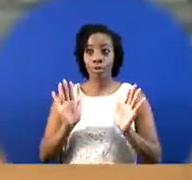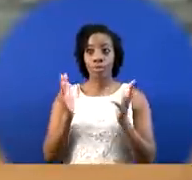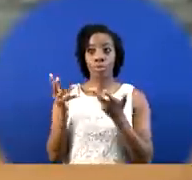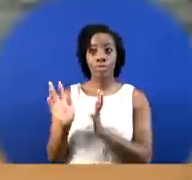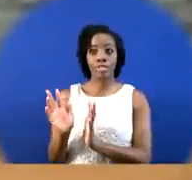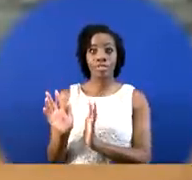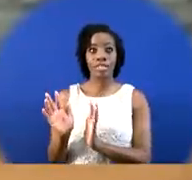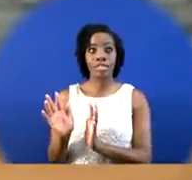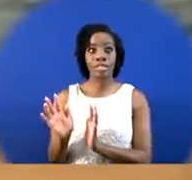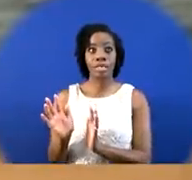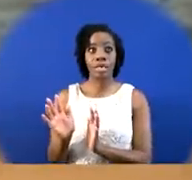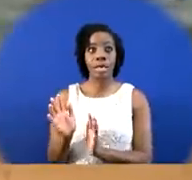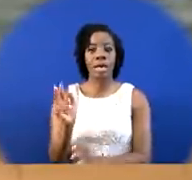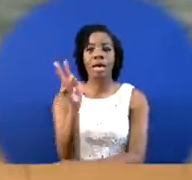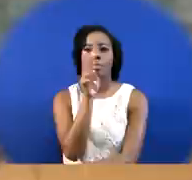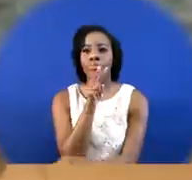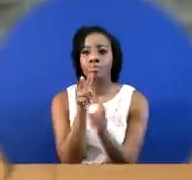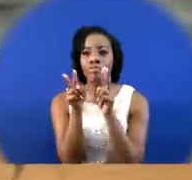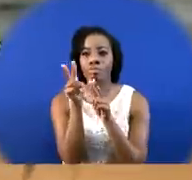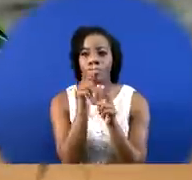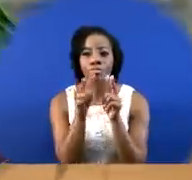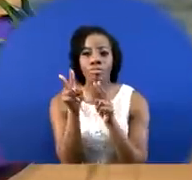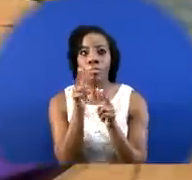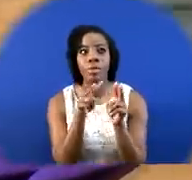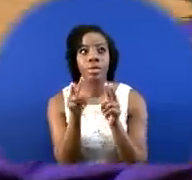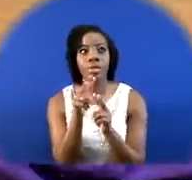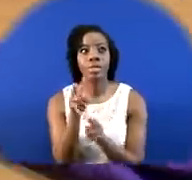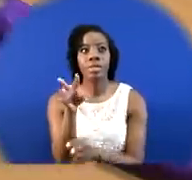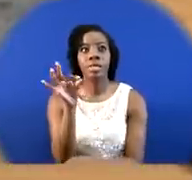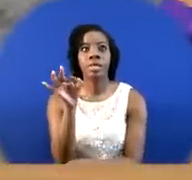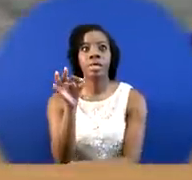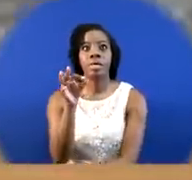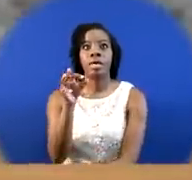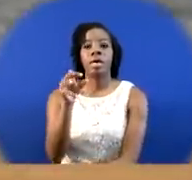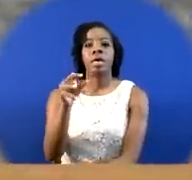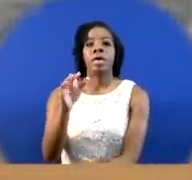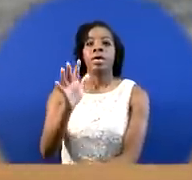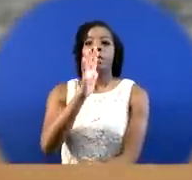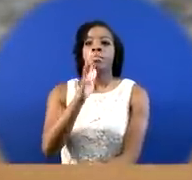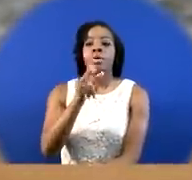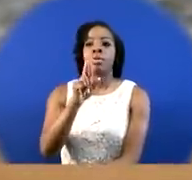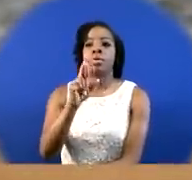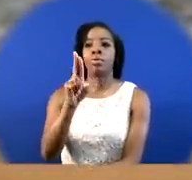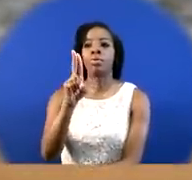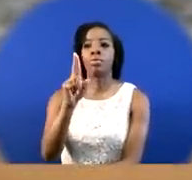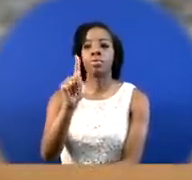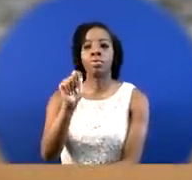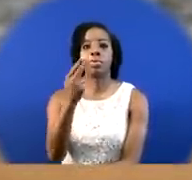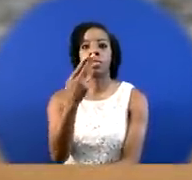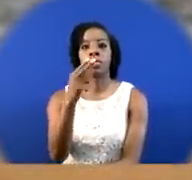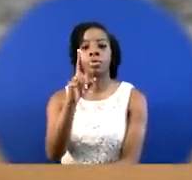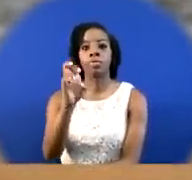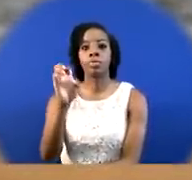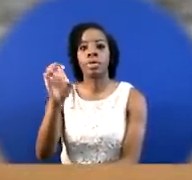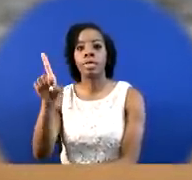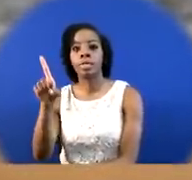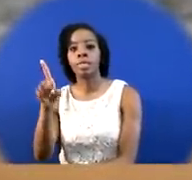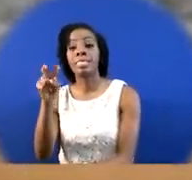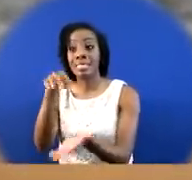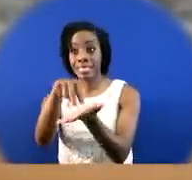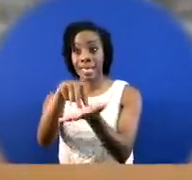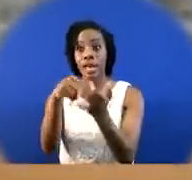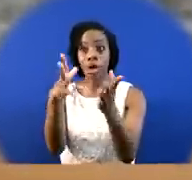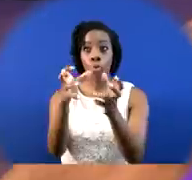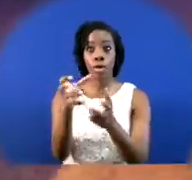looking for somebody in particular before, there she is. Mother Ruth Reed, will you please stand up? Will you please stand up? Wait a minute. I want you to